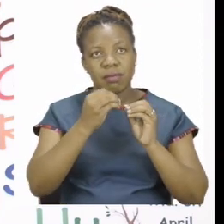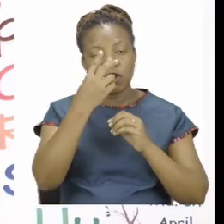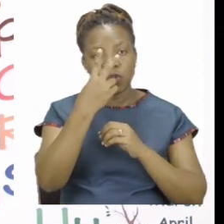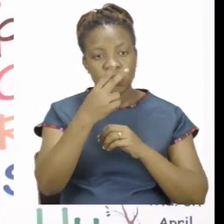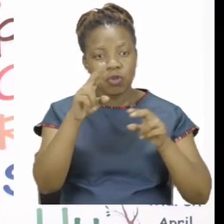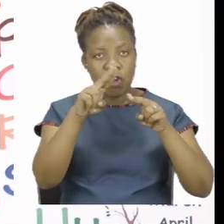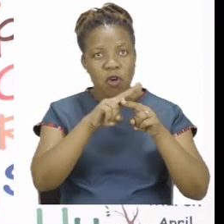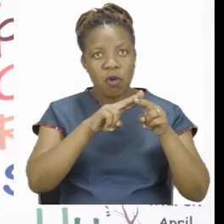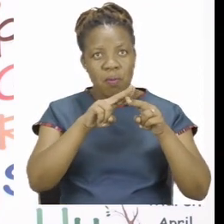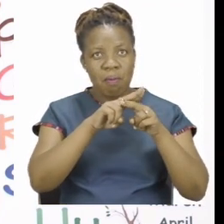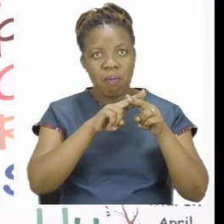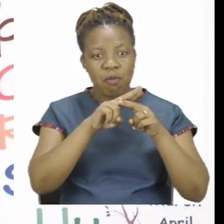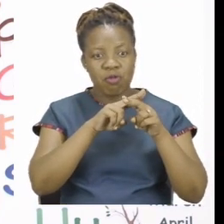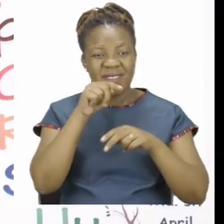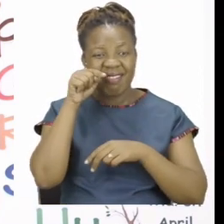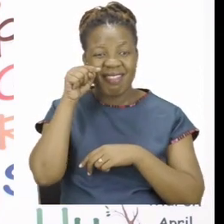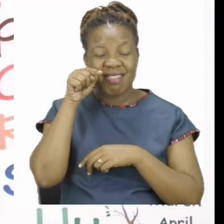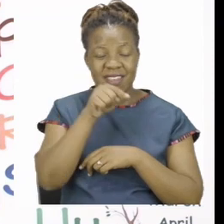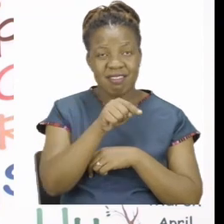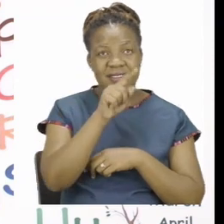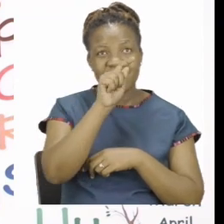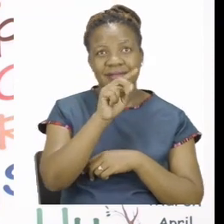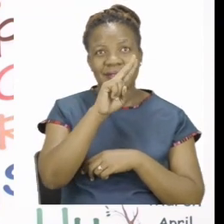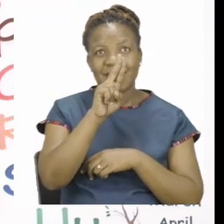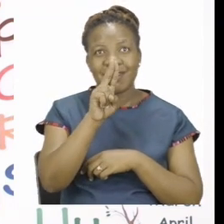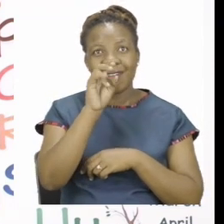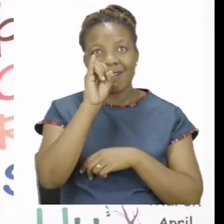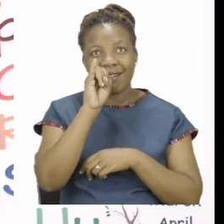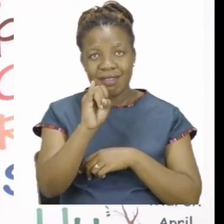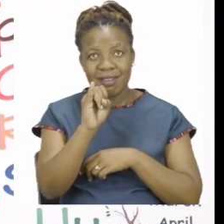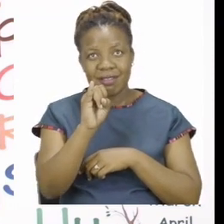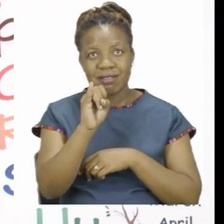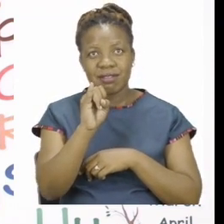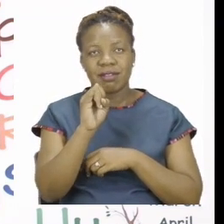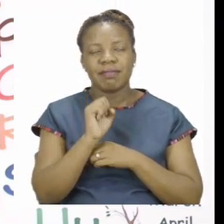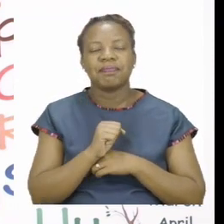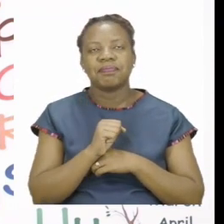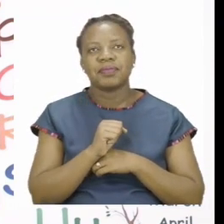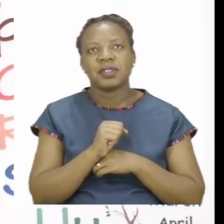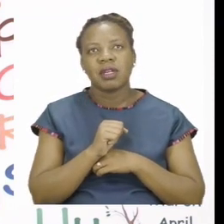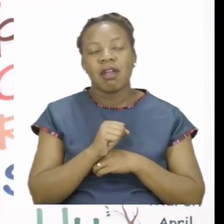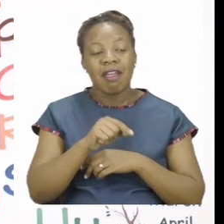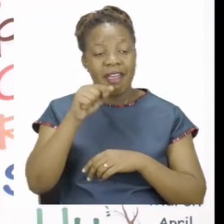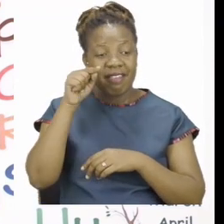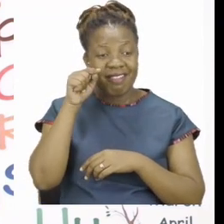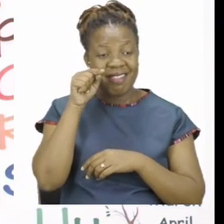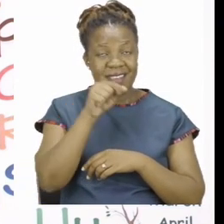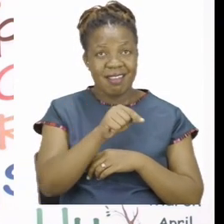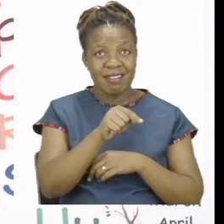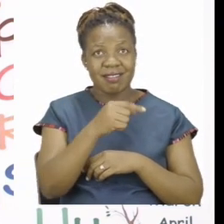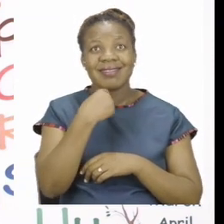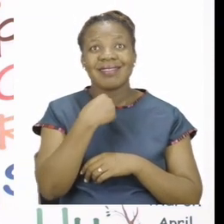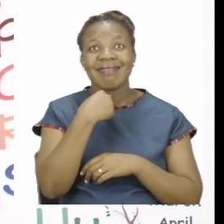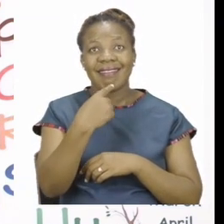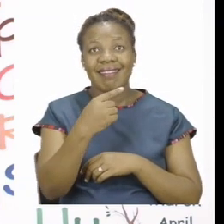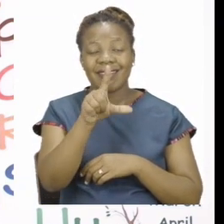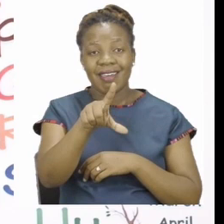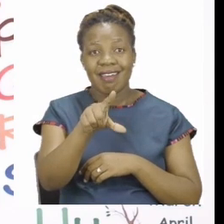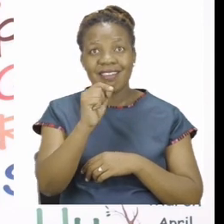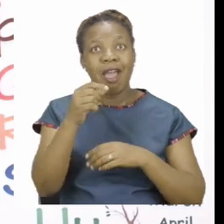have given you an example on the board. It says, "This is the biggest